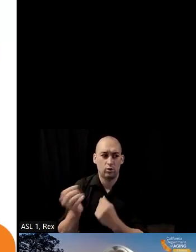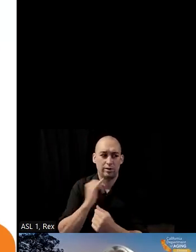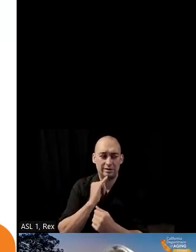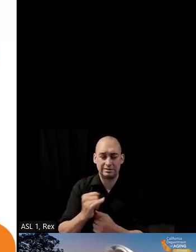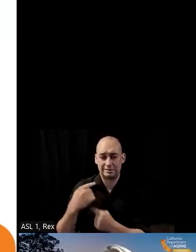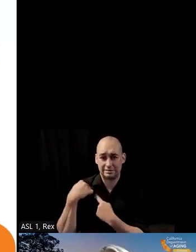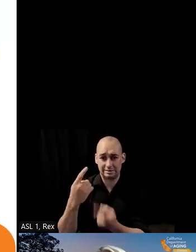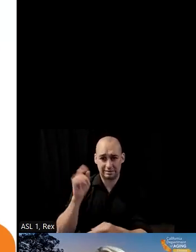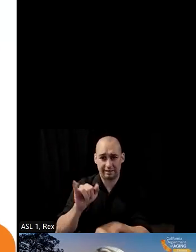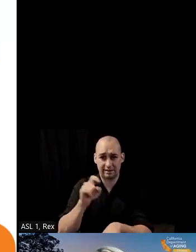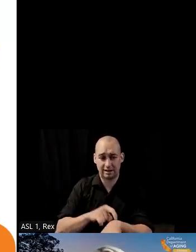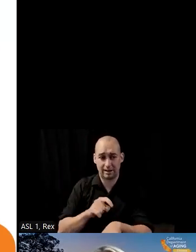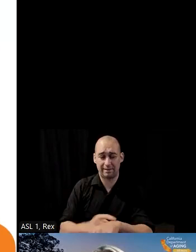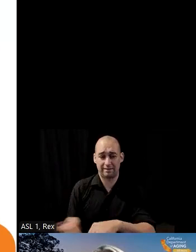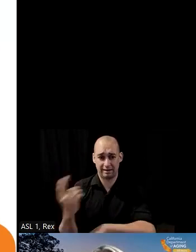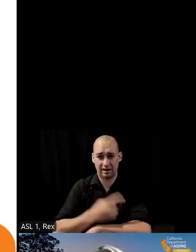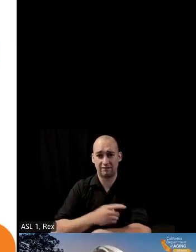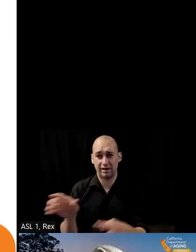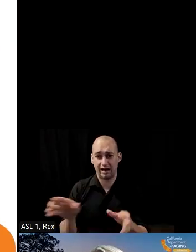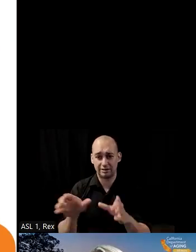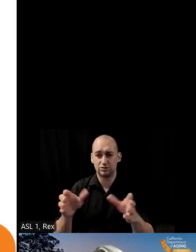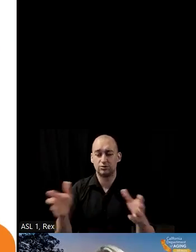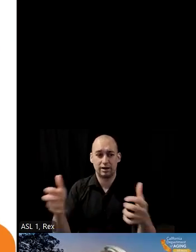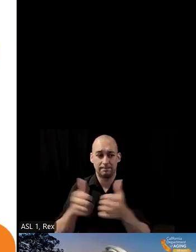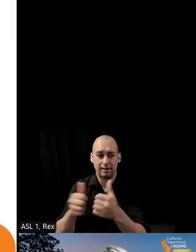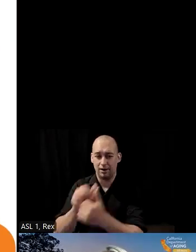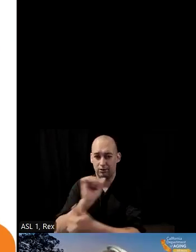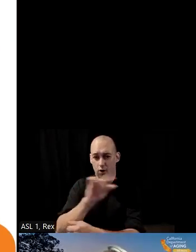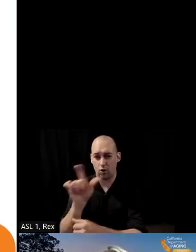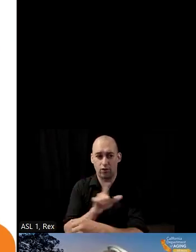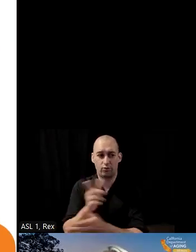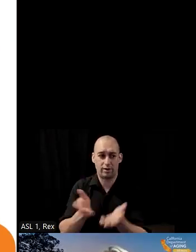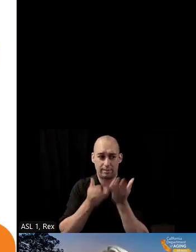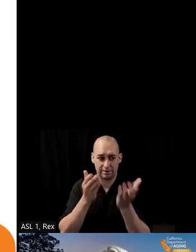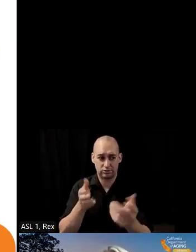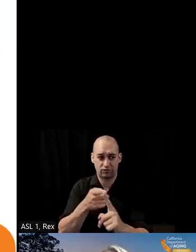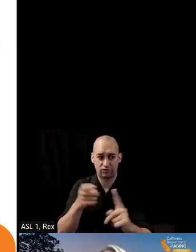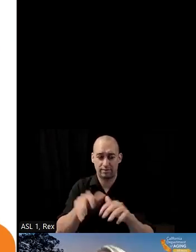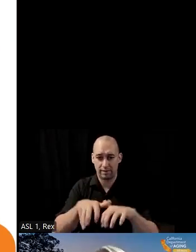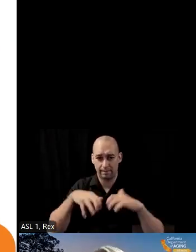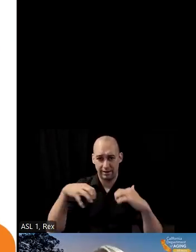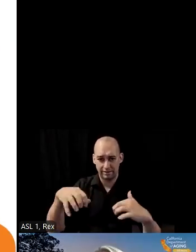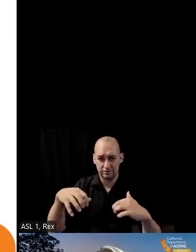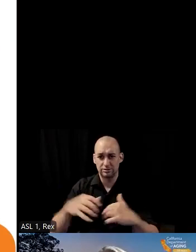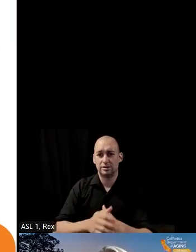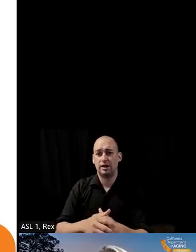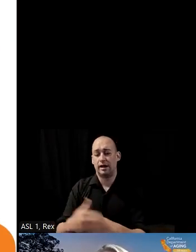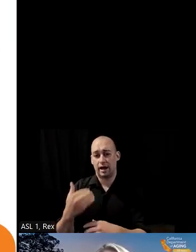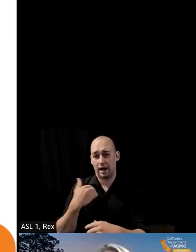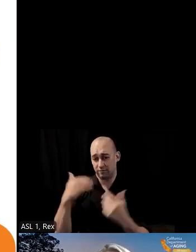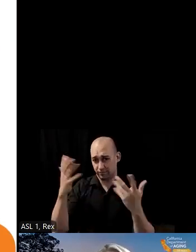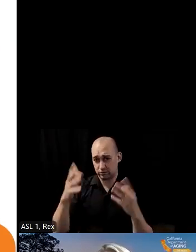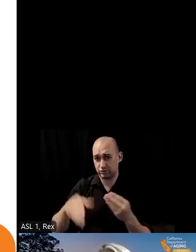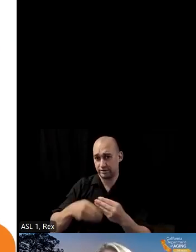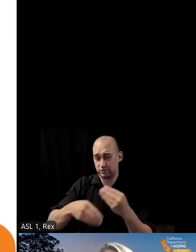the time of the Day of Action, we've compiled all the recommendations received from the committees. We also have compiled some additional recommendations that we hear